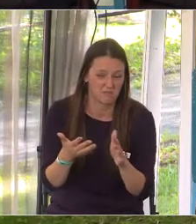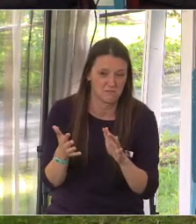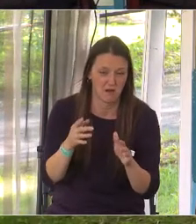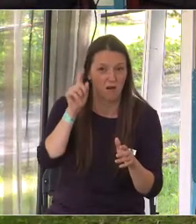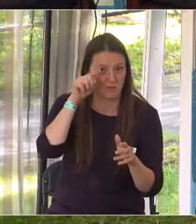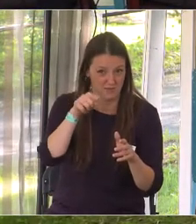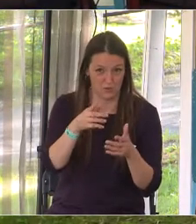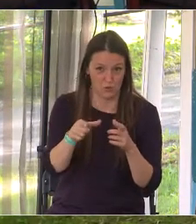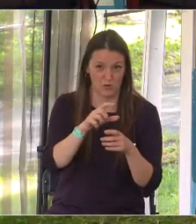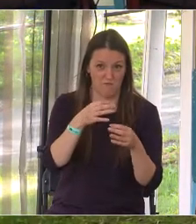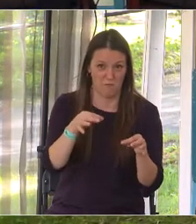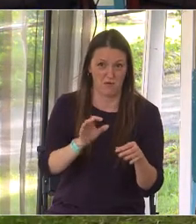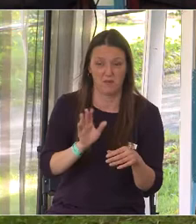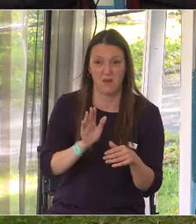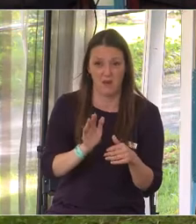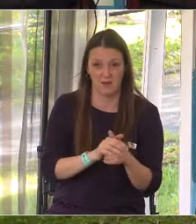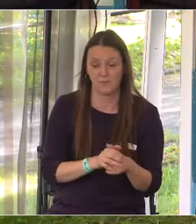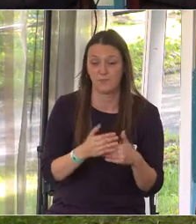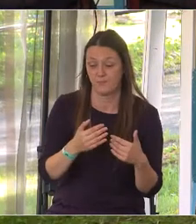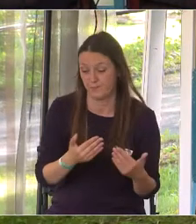for everybody else. But,